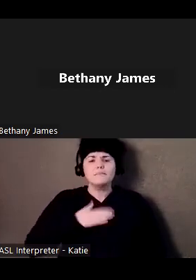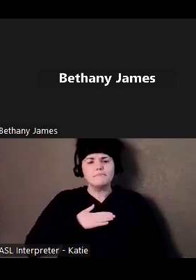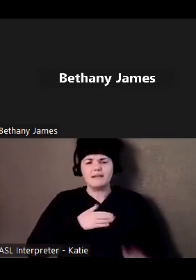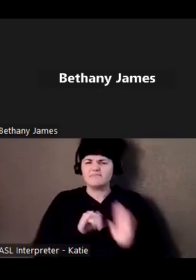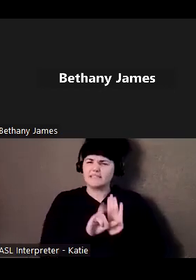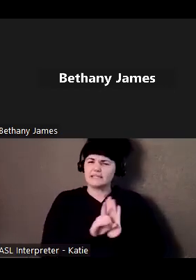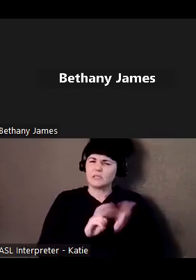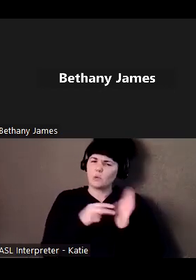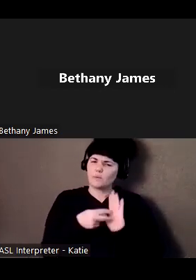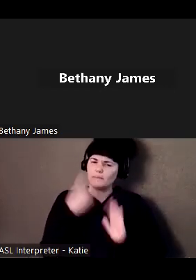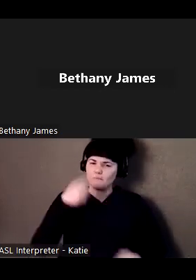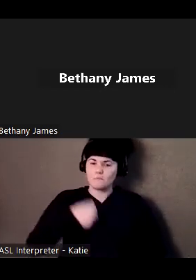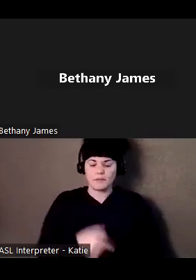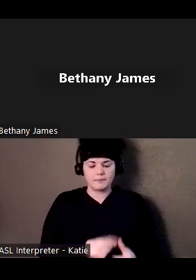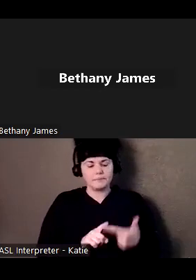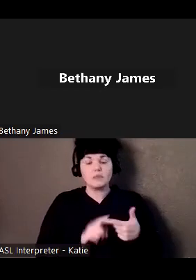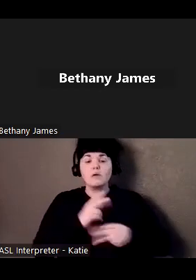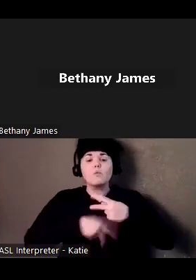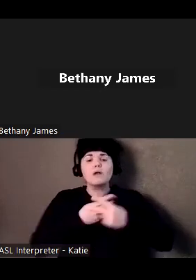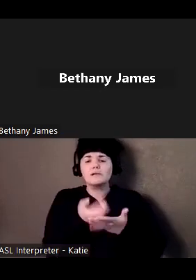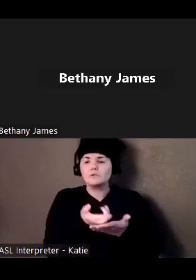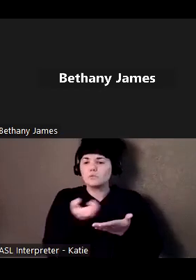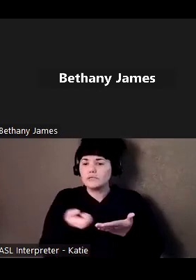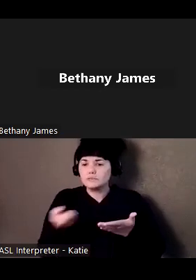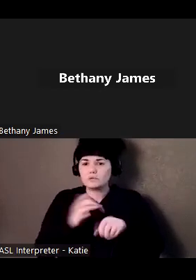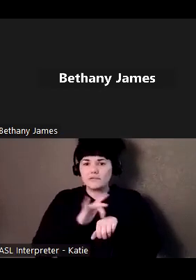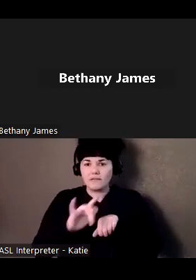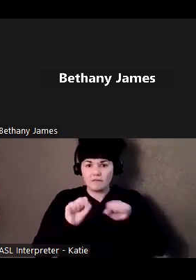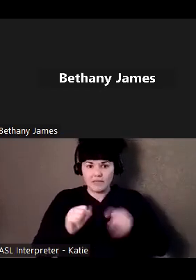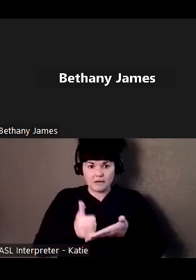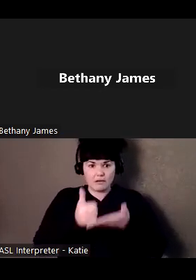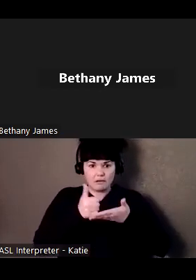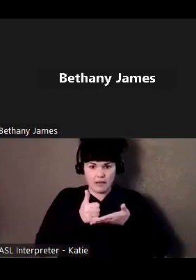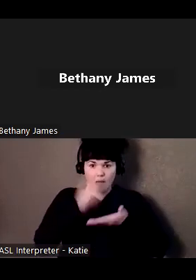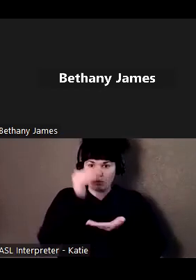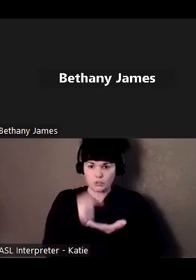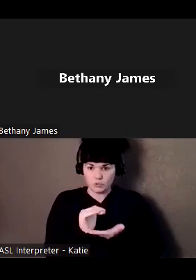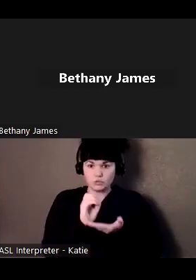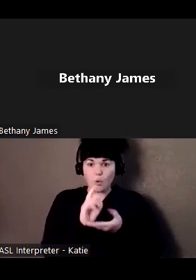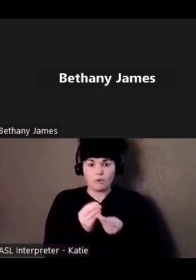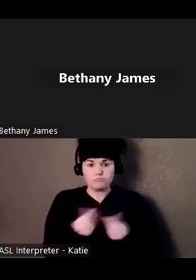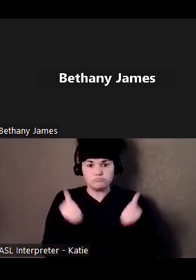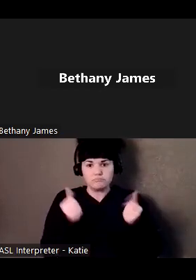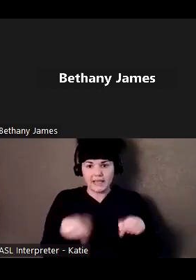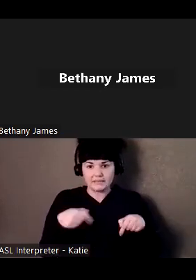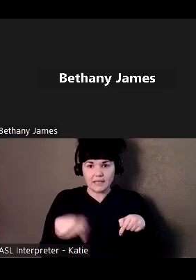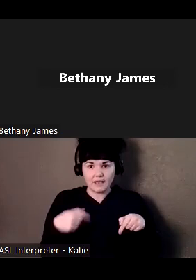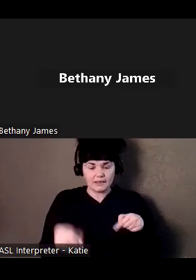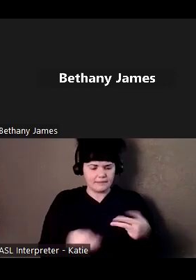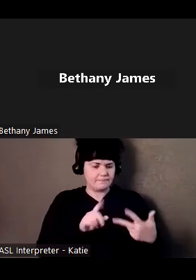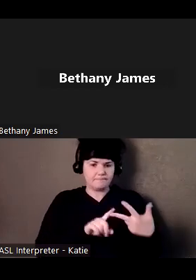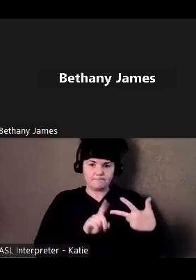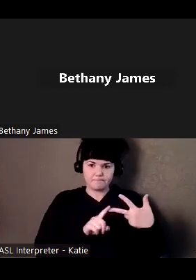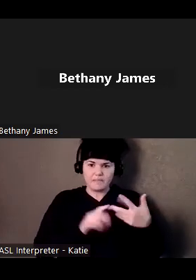What resources are available that could help me reduce or even eliminate my anxiety? And how do I use my